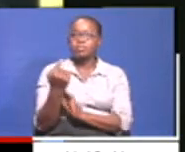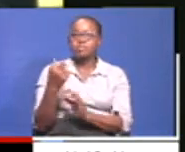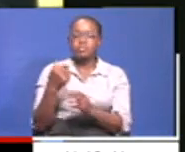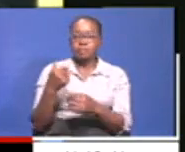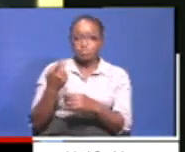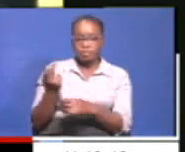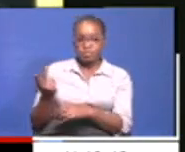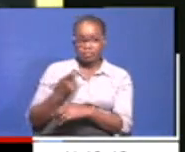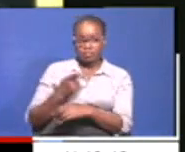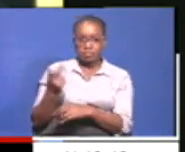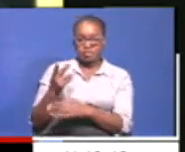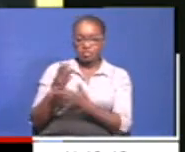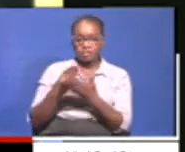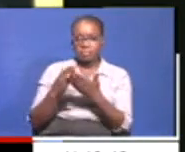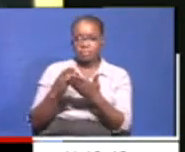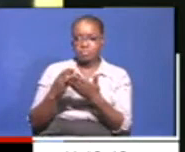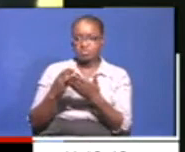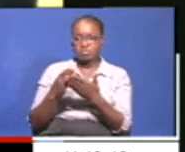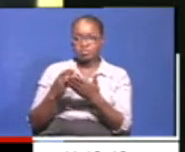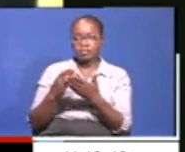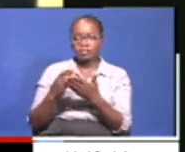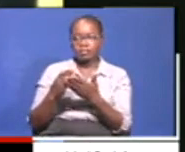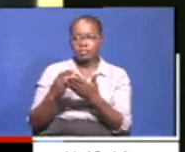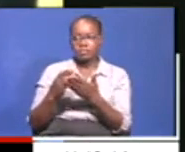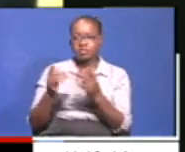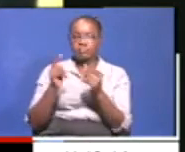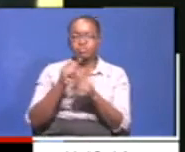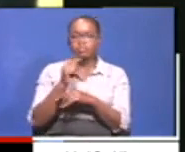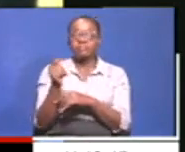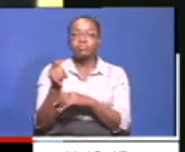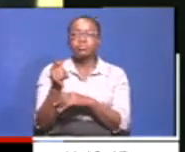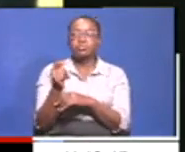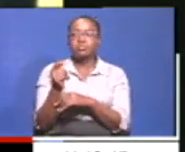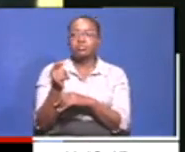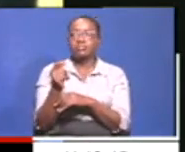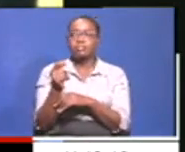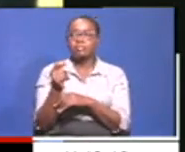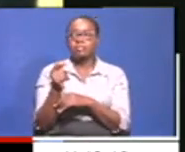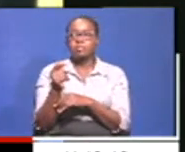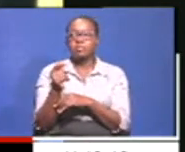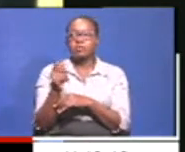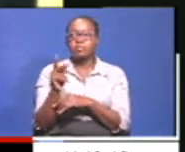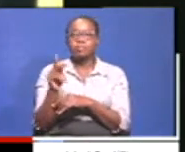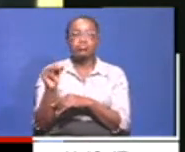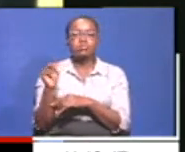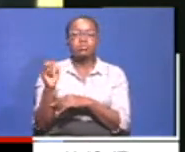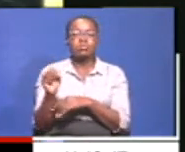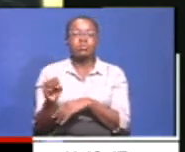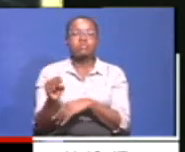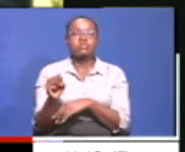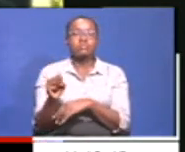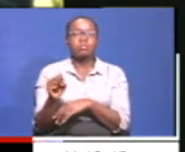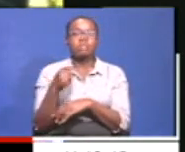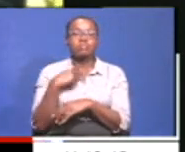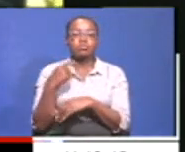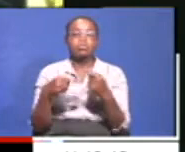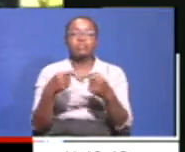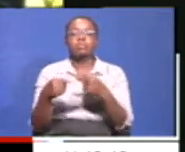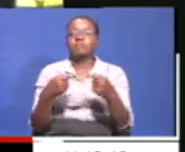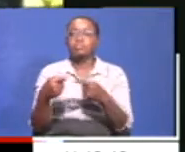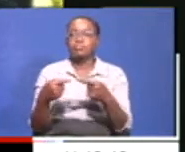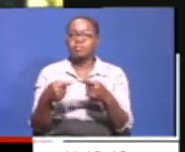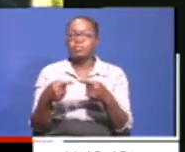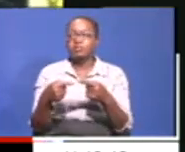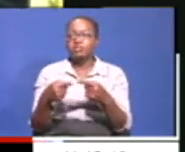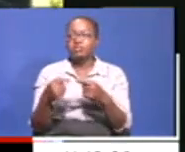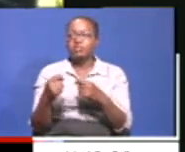to be part of it. And KMSF and roll the car. So for me, the navigation